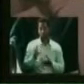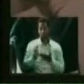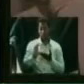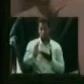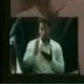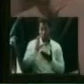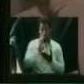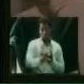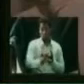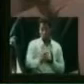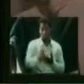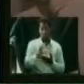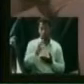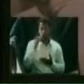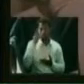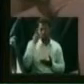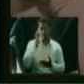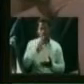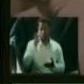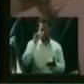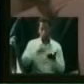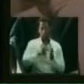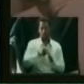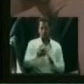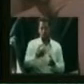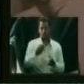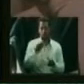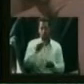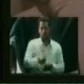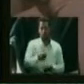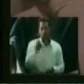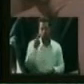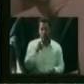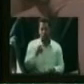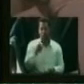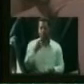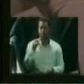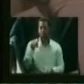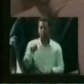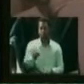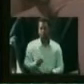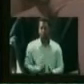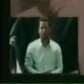purpose that they sent it for? Yes, I assume. Yes, sir.